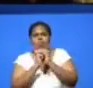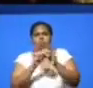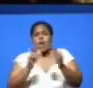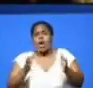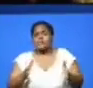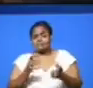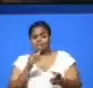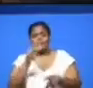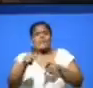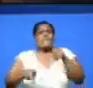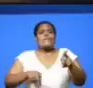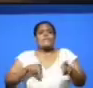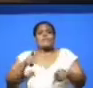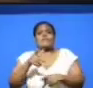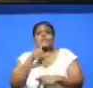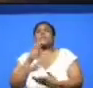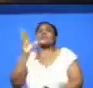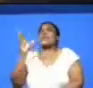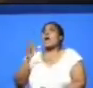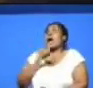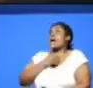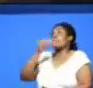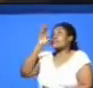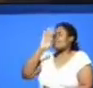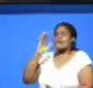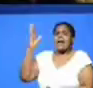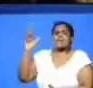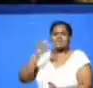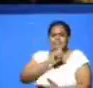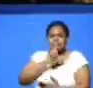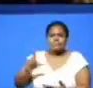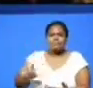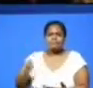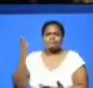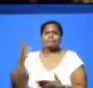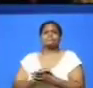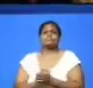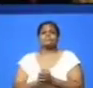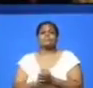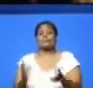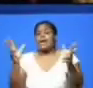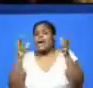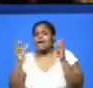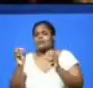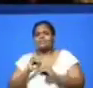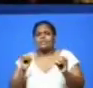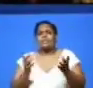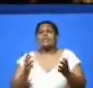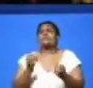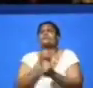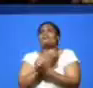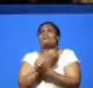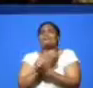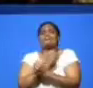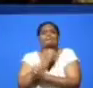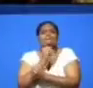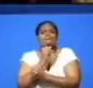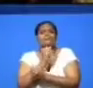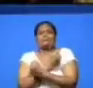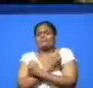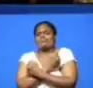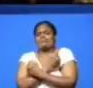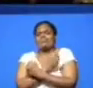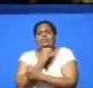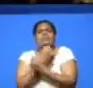That's the people who claim to worship the Lord God. Hear me. There's no salvation in